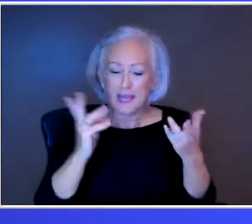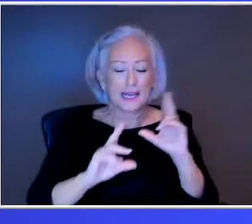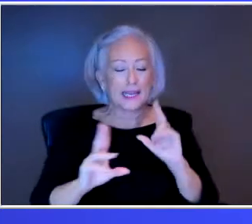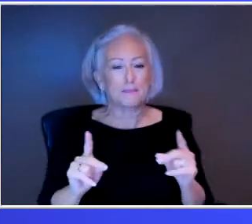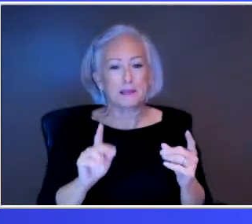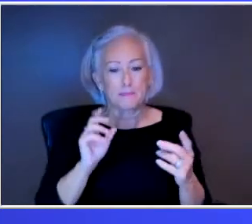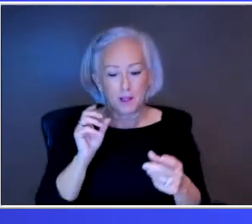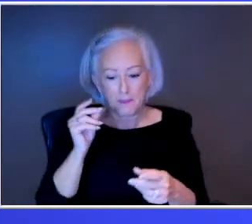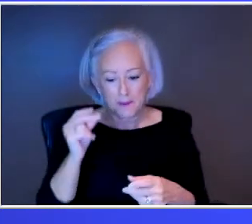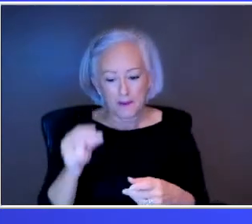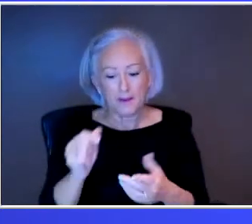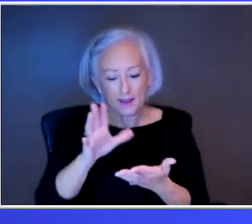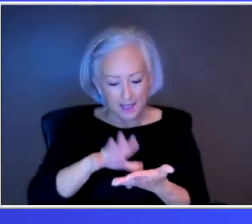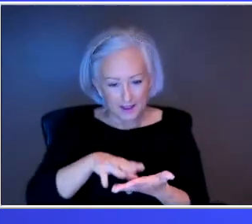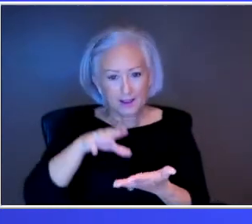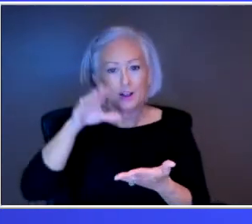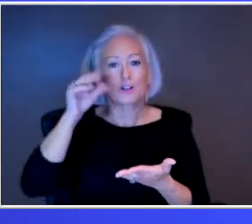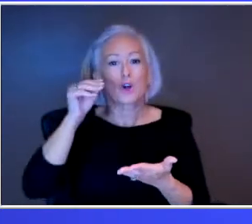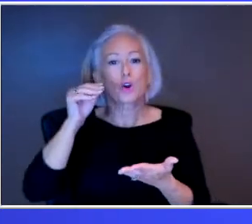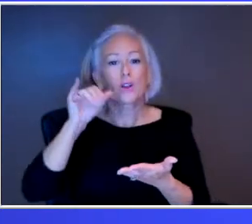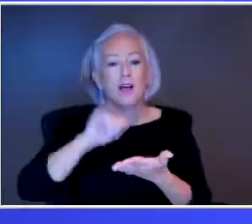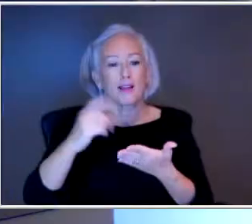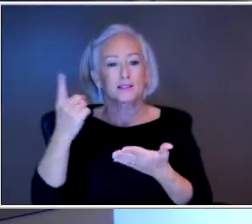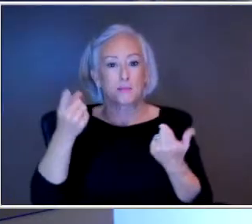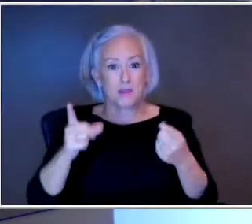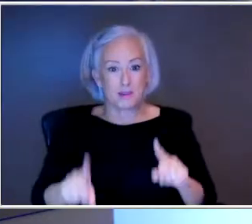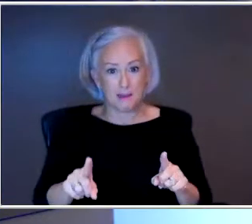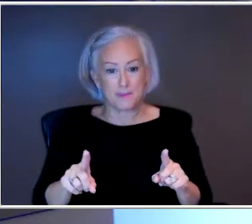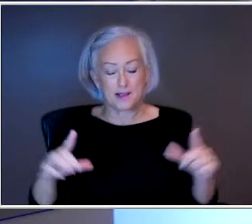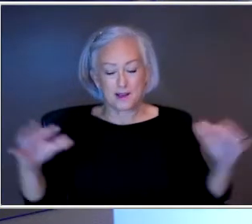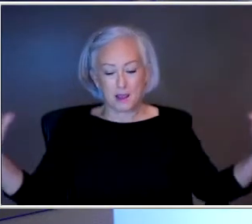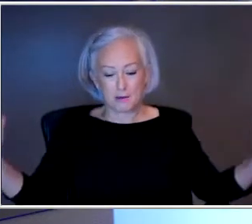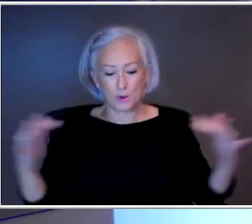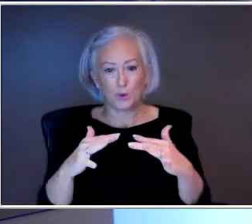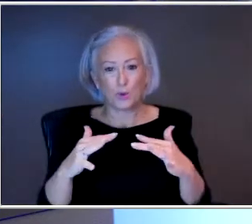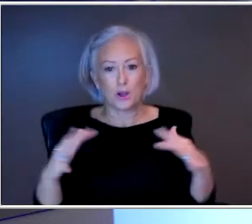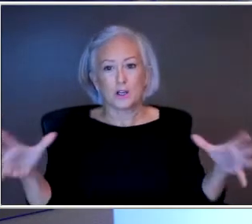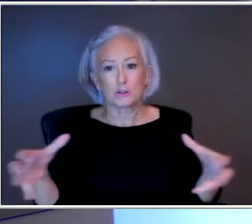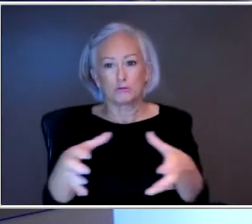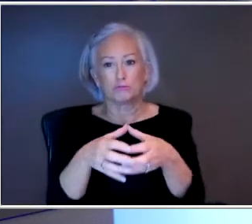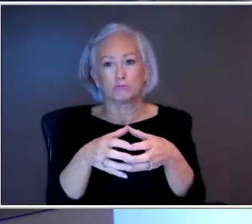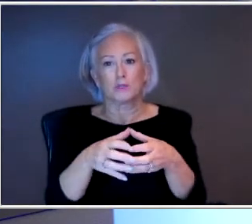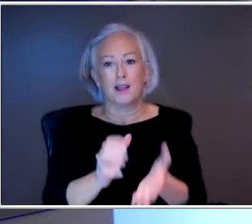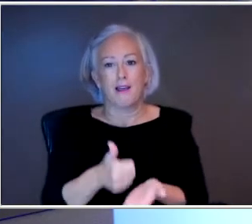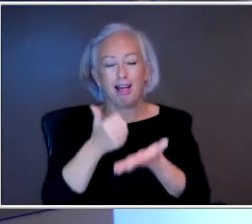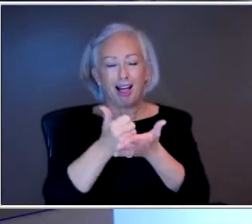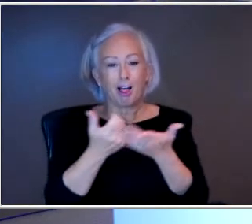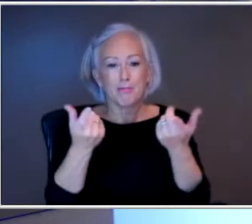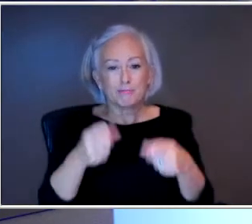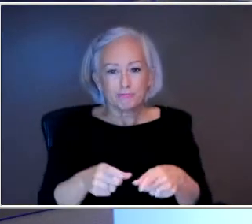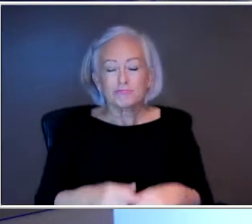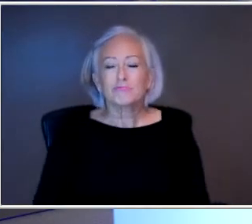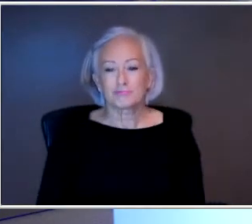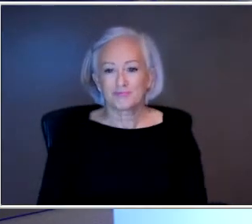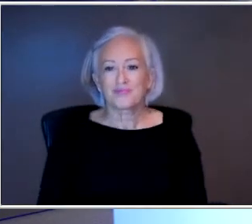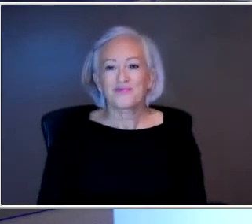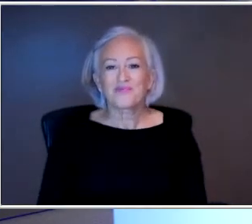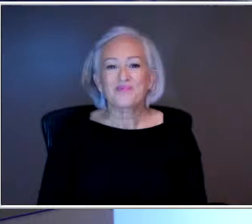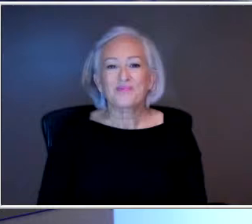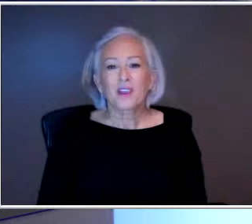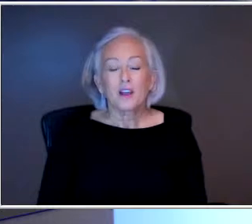all regrouping at the hospital to help solve the problem. And you're trying to kind of plan, I would imagine, and you've told us this, when you know someone's coming over here, you're trying to